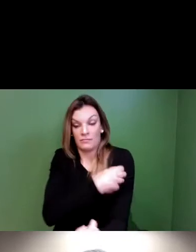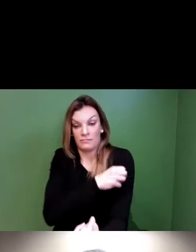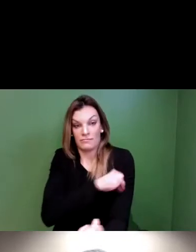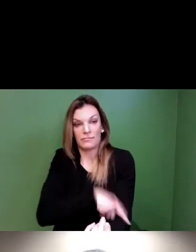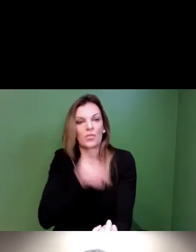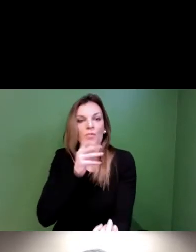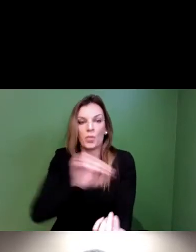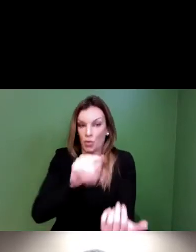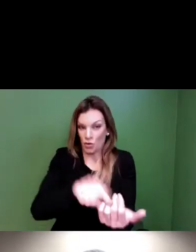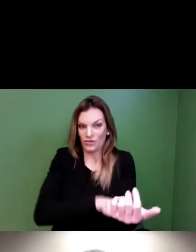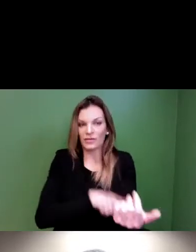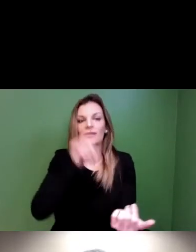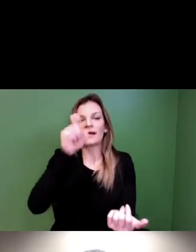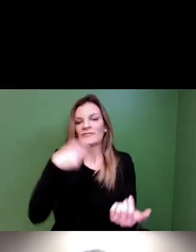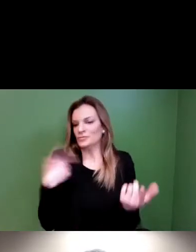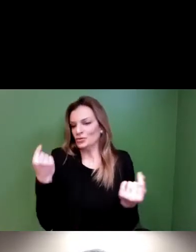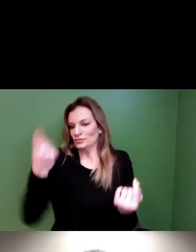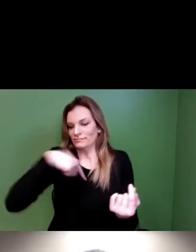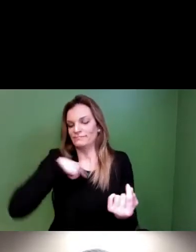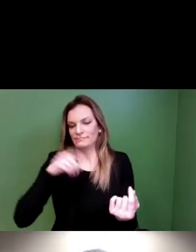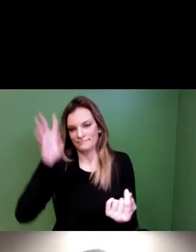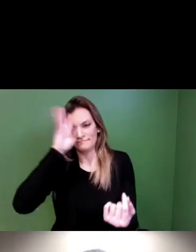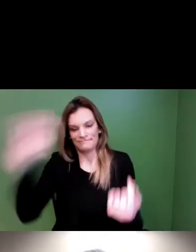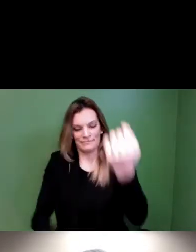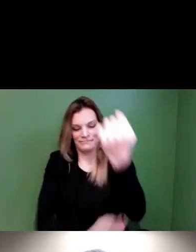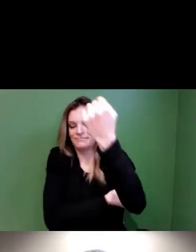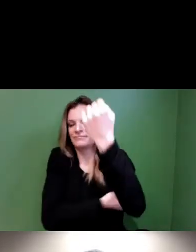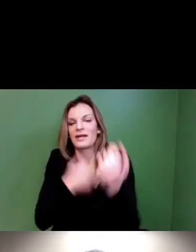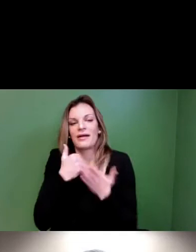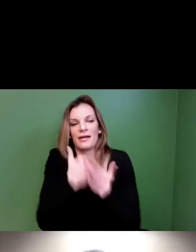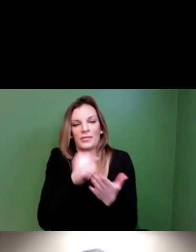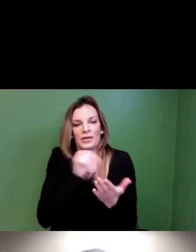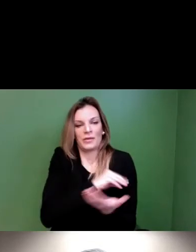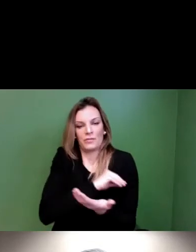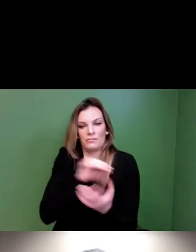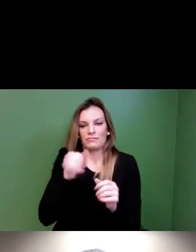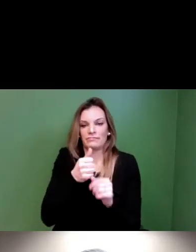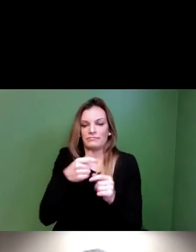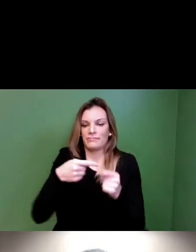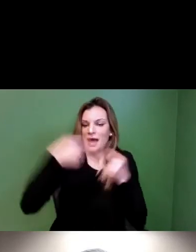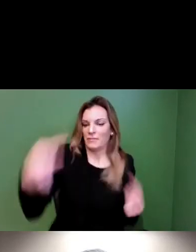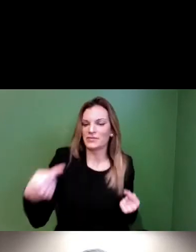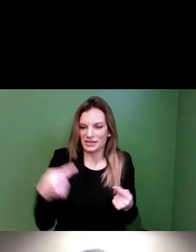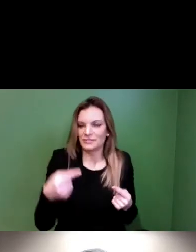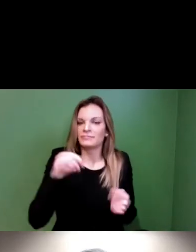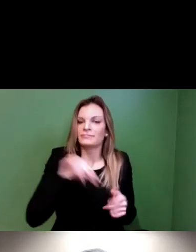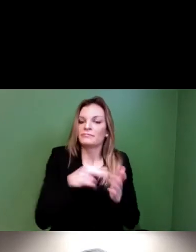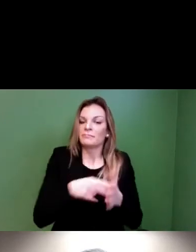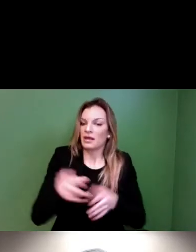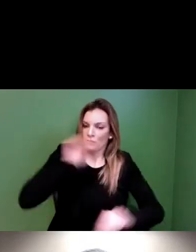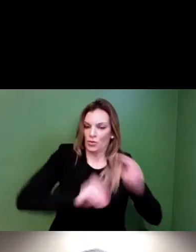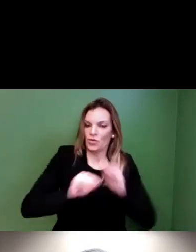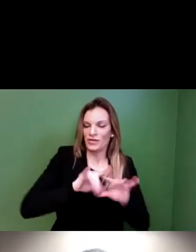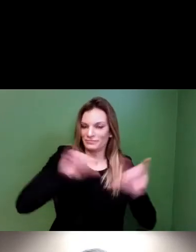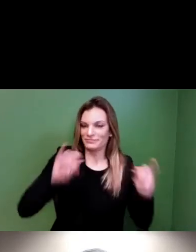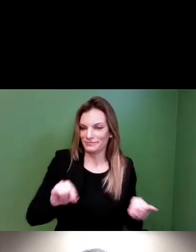So the bicep, when it's contracted, that's what flexes the elbow, but the tricep, when